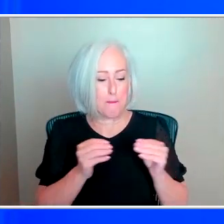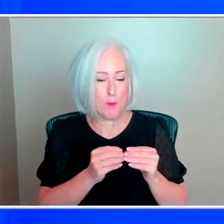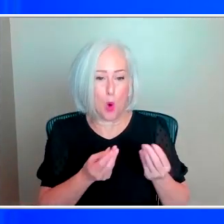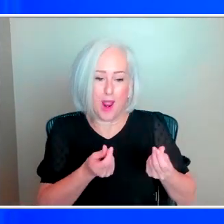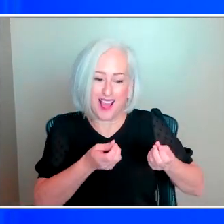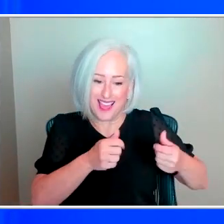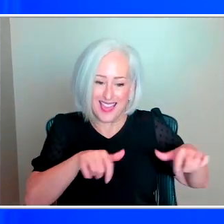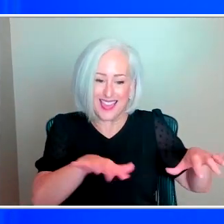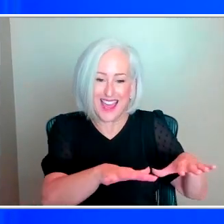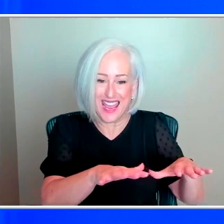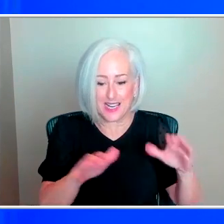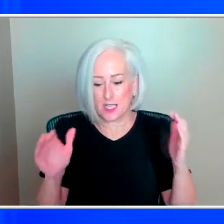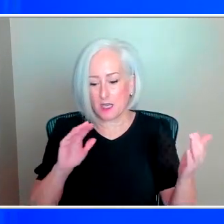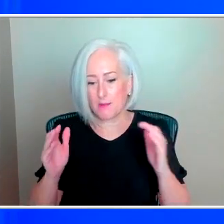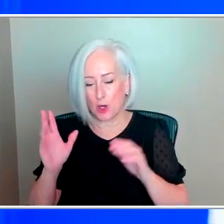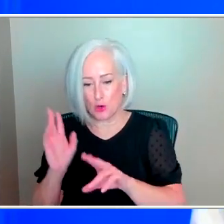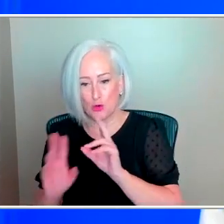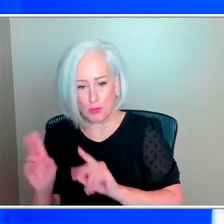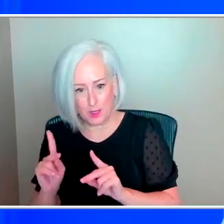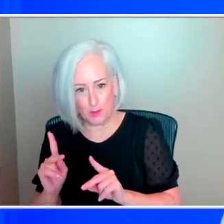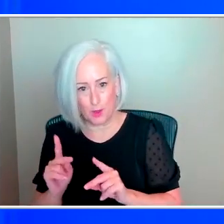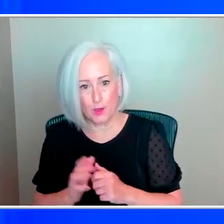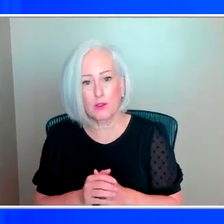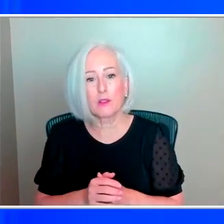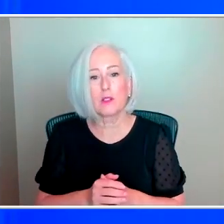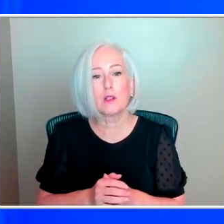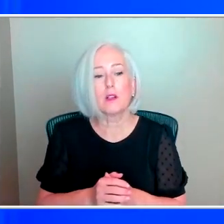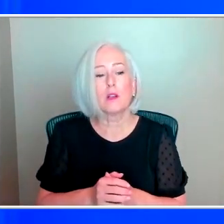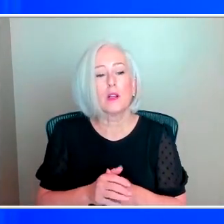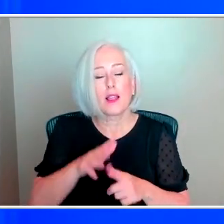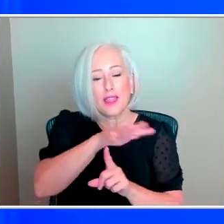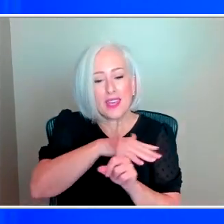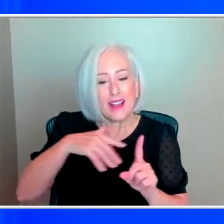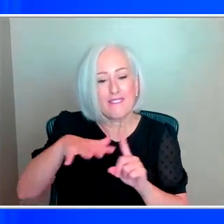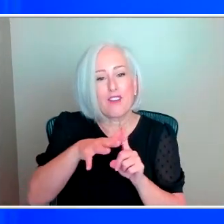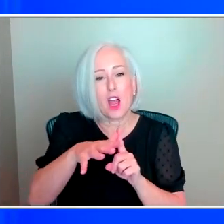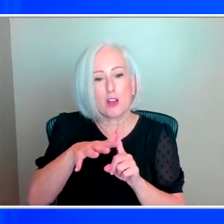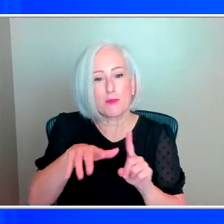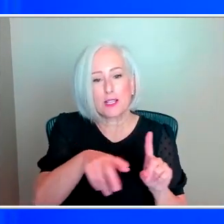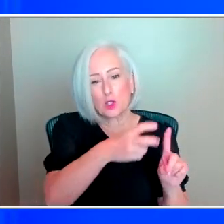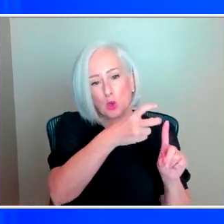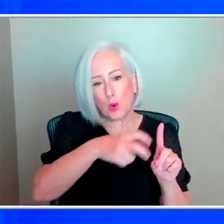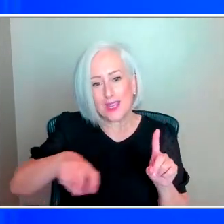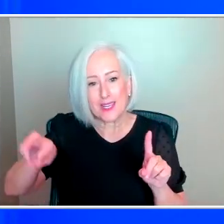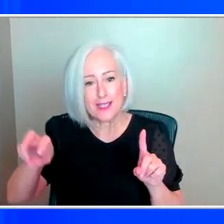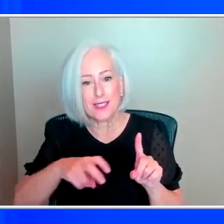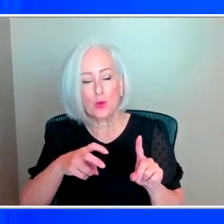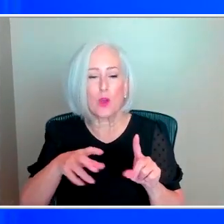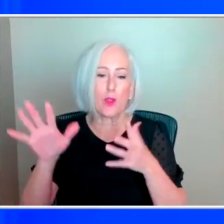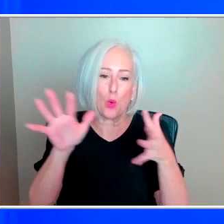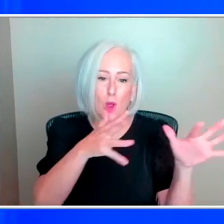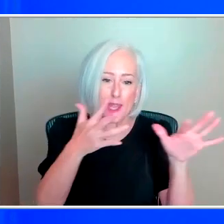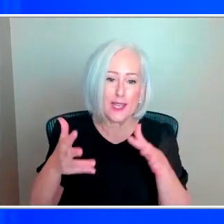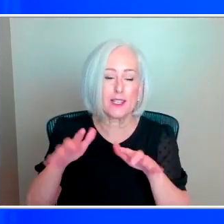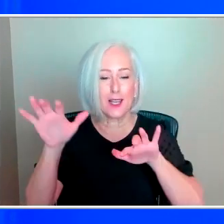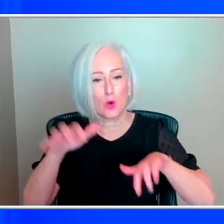And we have the swings in the environment. I mean, again, the wind, the rains that are associated with each,